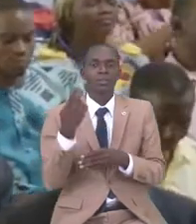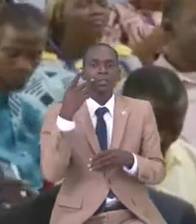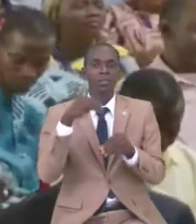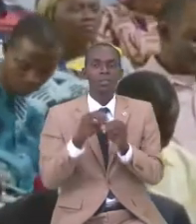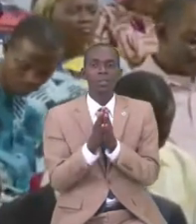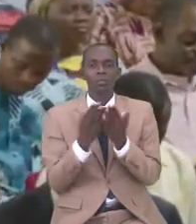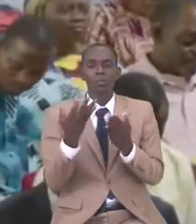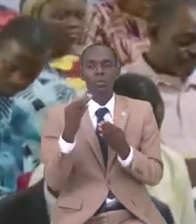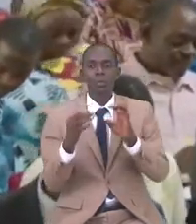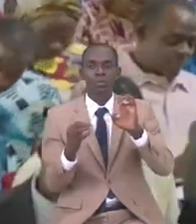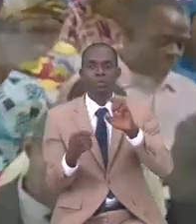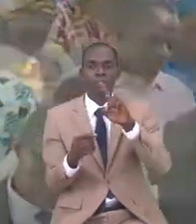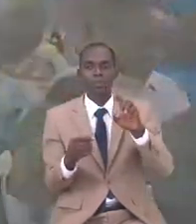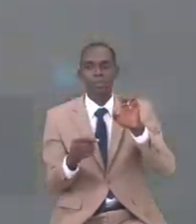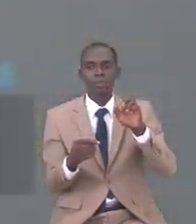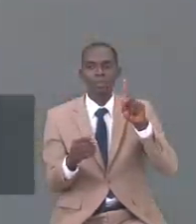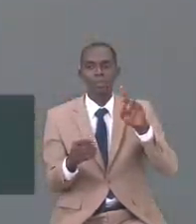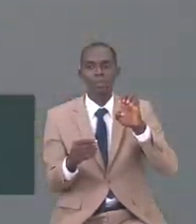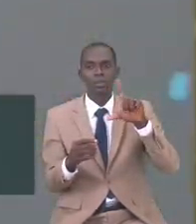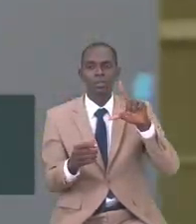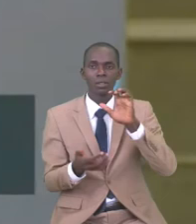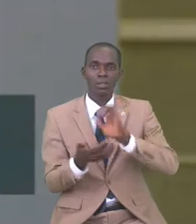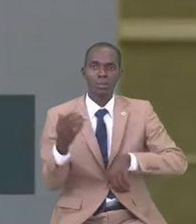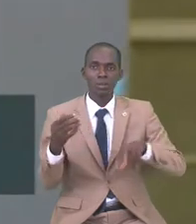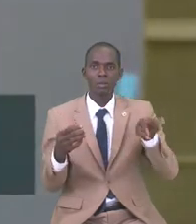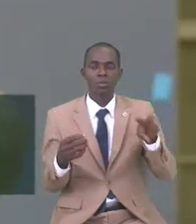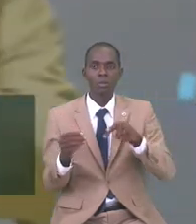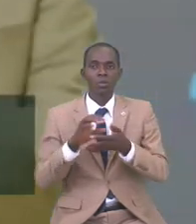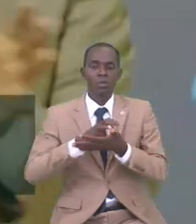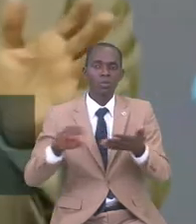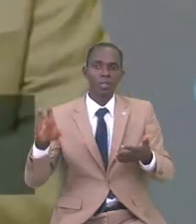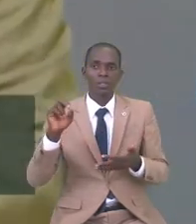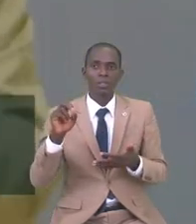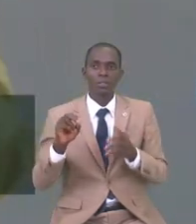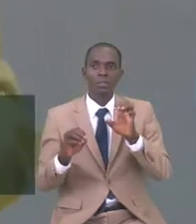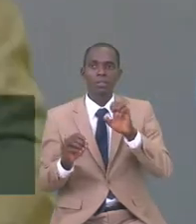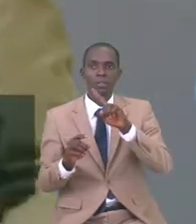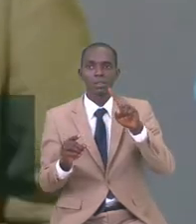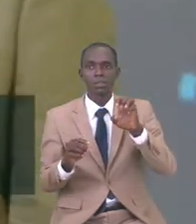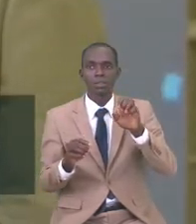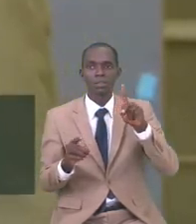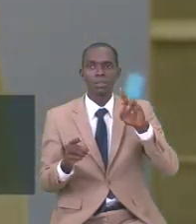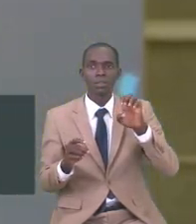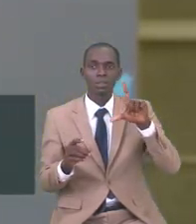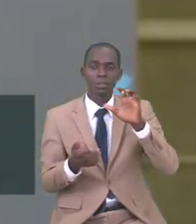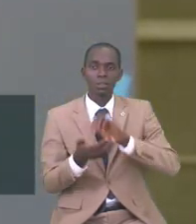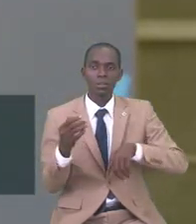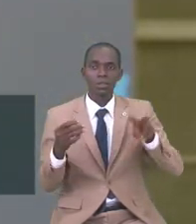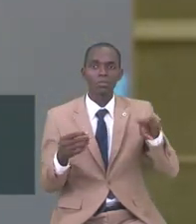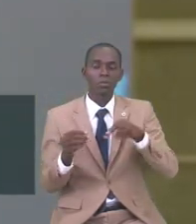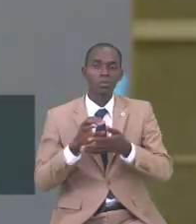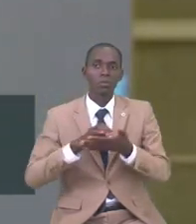chapter 22, and I'm reading from verse 30 there. Ezekiel chapter 22, verse 30. And